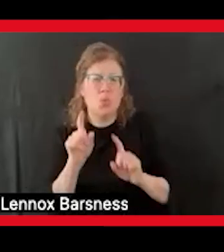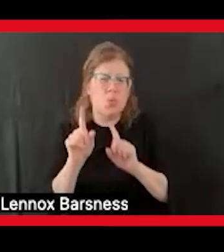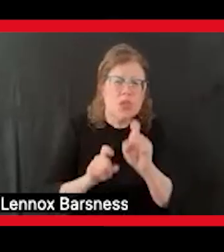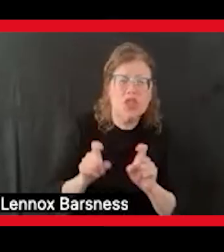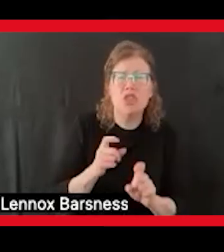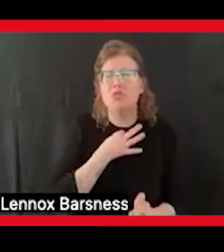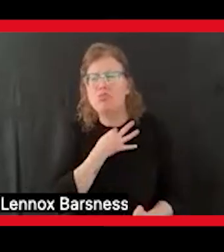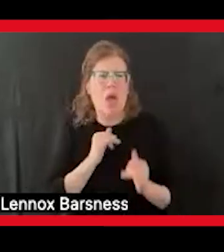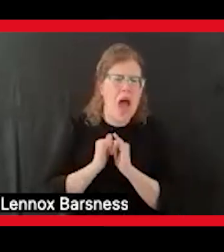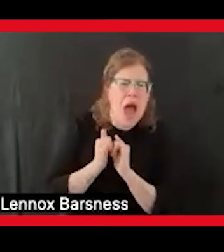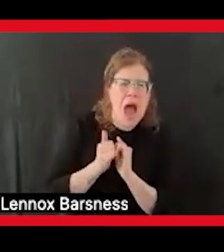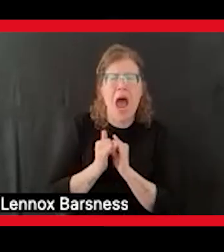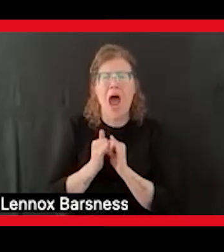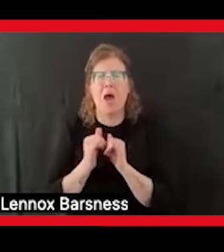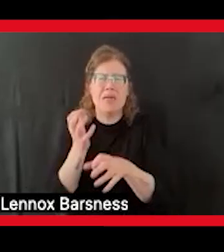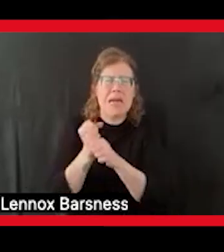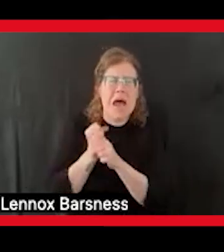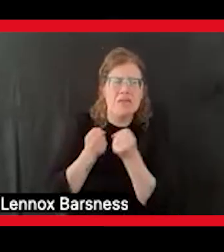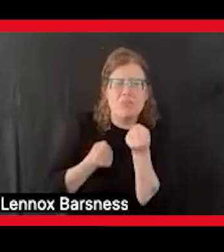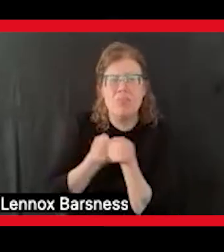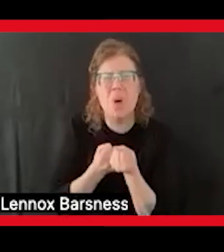as shown on the slide.